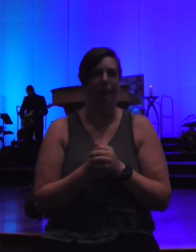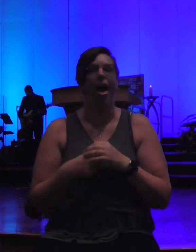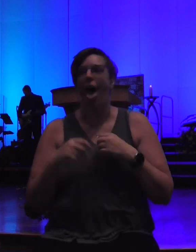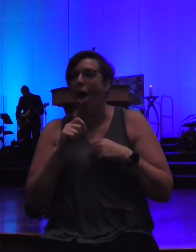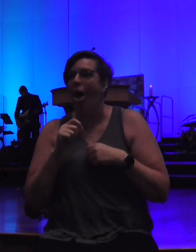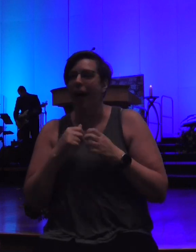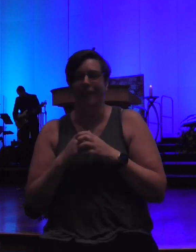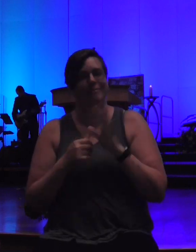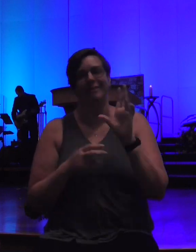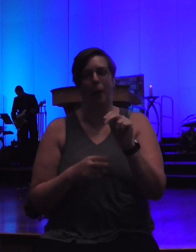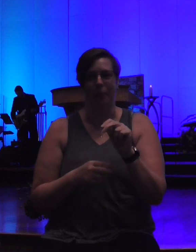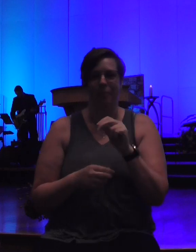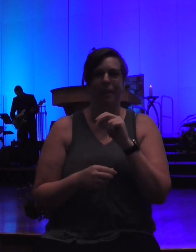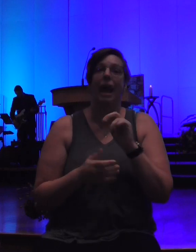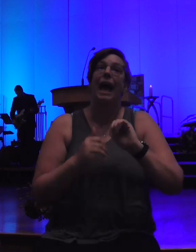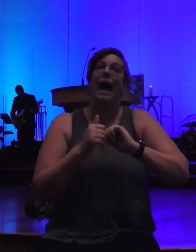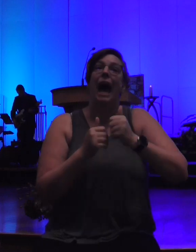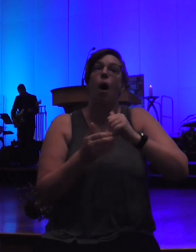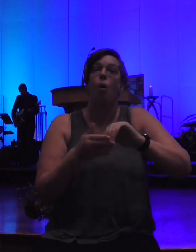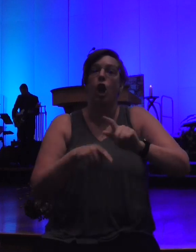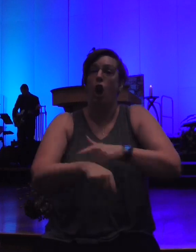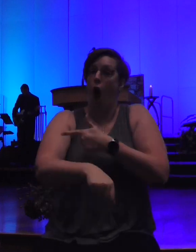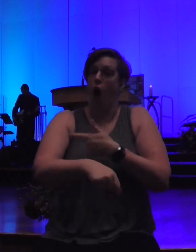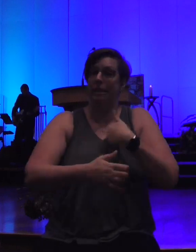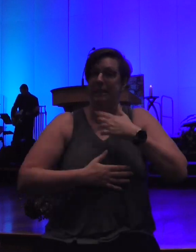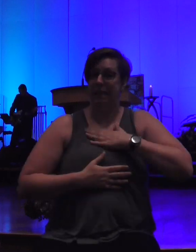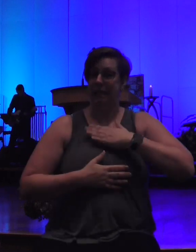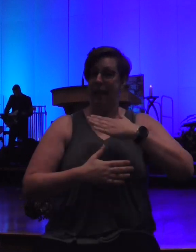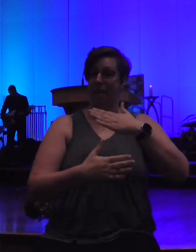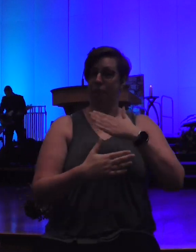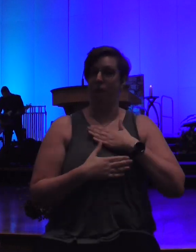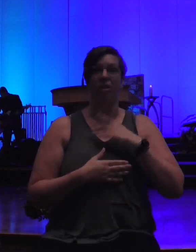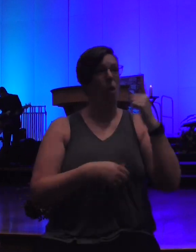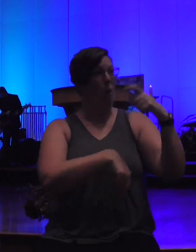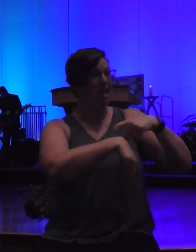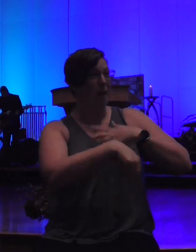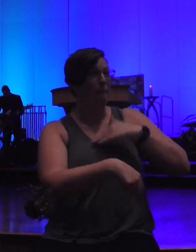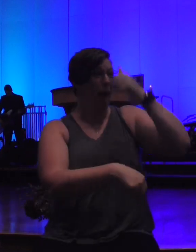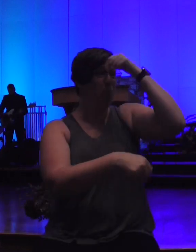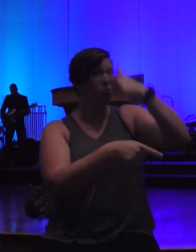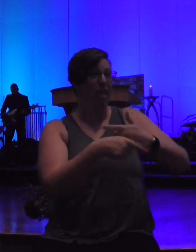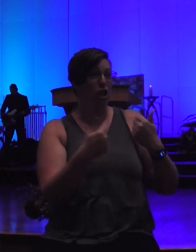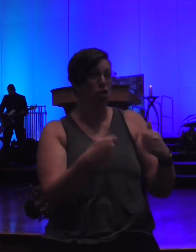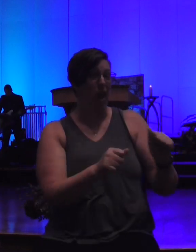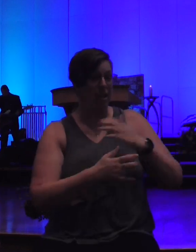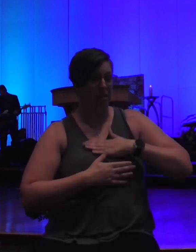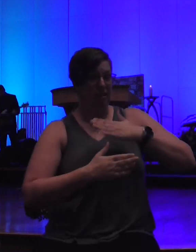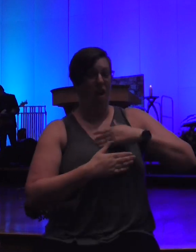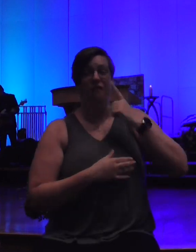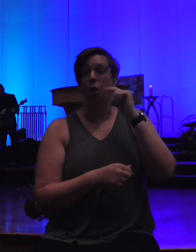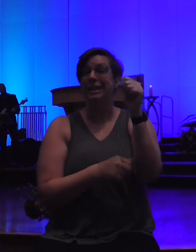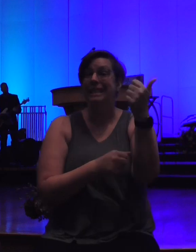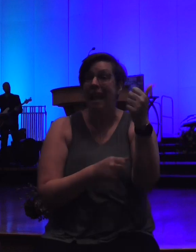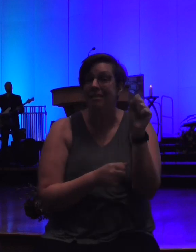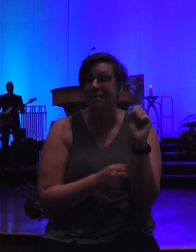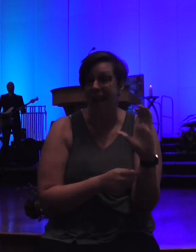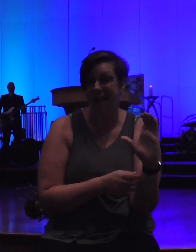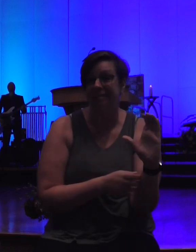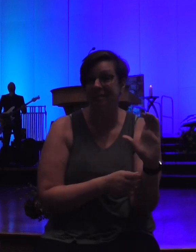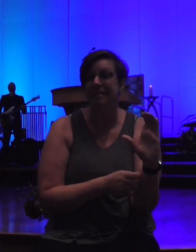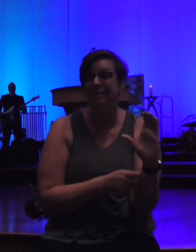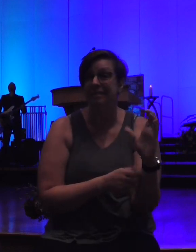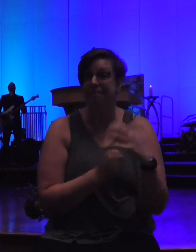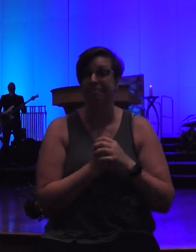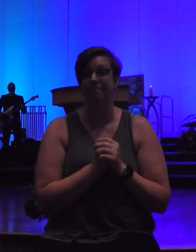Exactly. How long do you think it takes to take a deep breath? One time my brother tried to do a deep breath for 10 seconds.